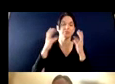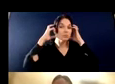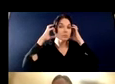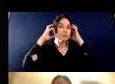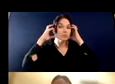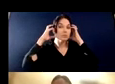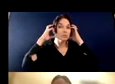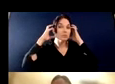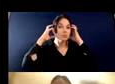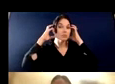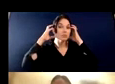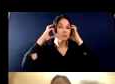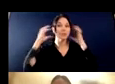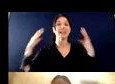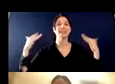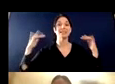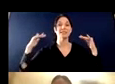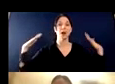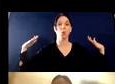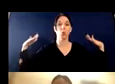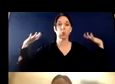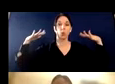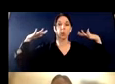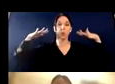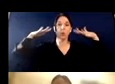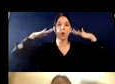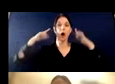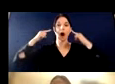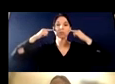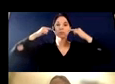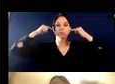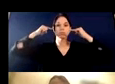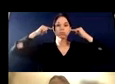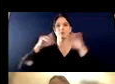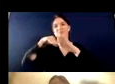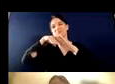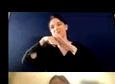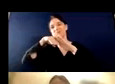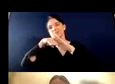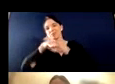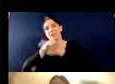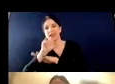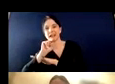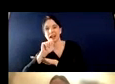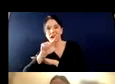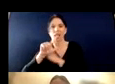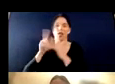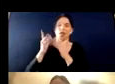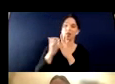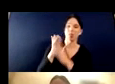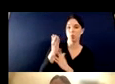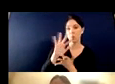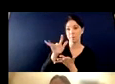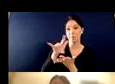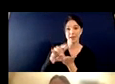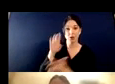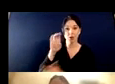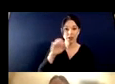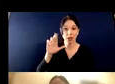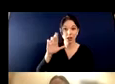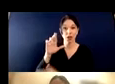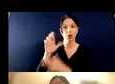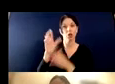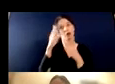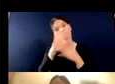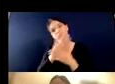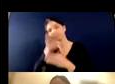ear. Sound travels through the outer ear, down the ear canal, through the middle ear, before it passes to the inner ear,